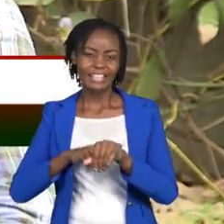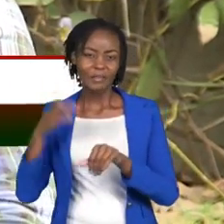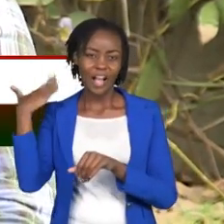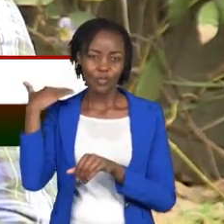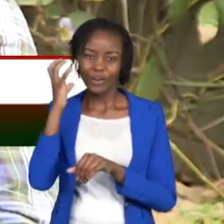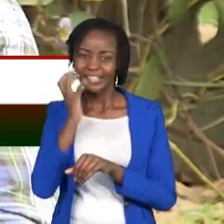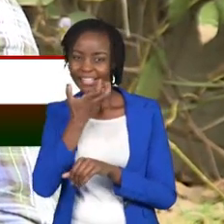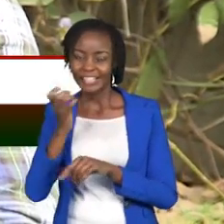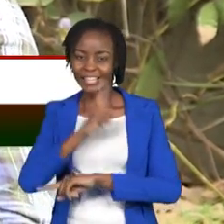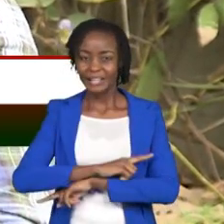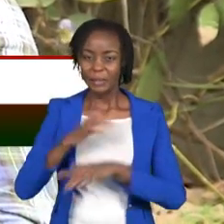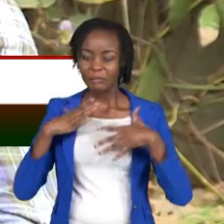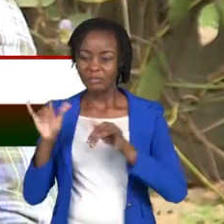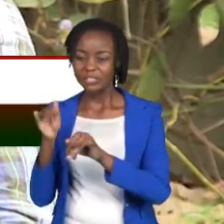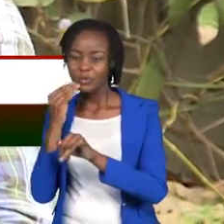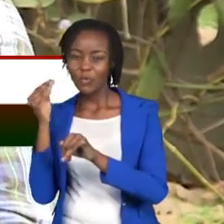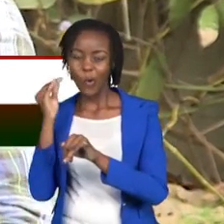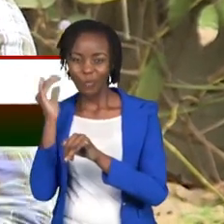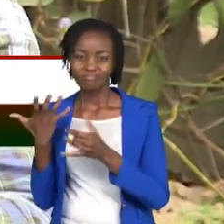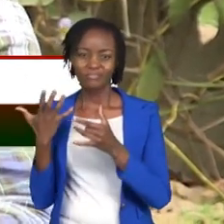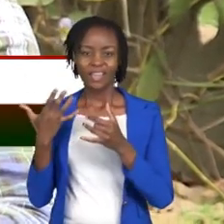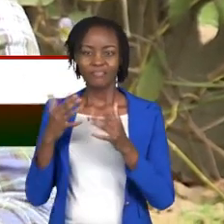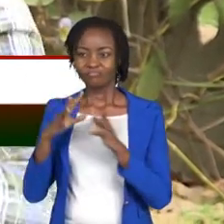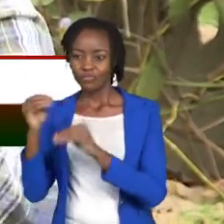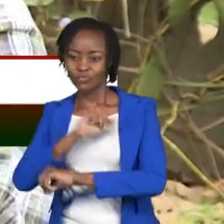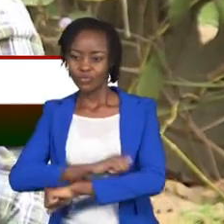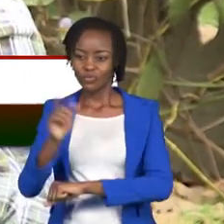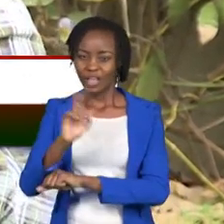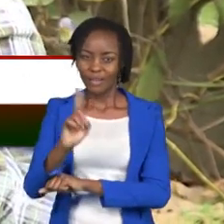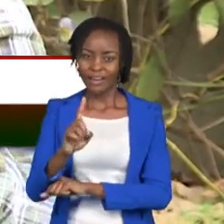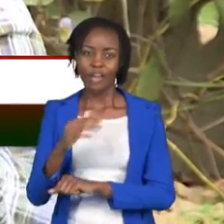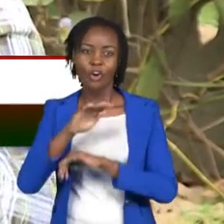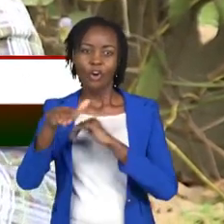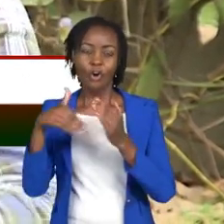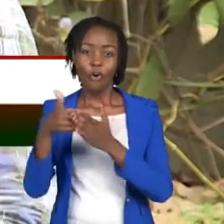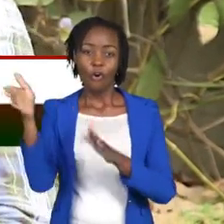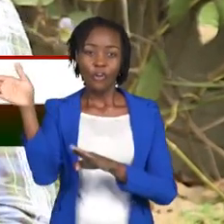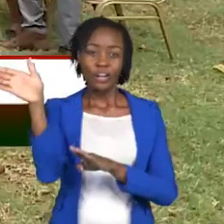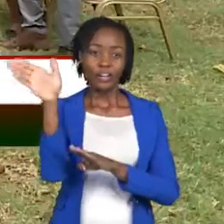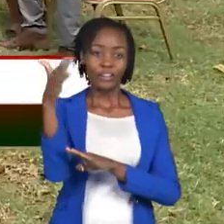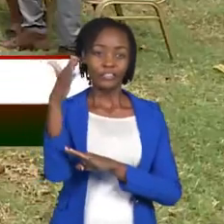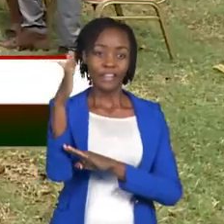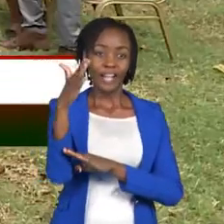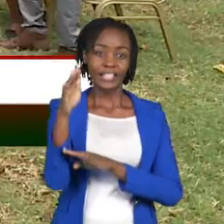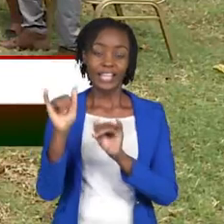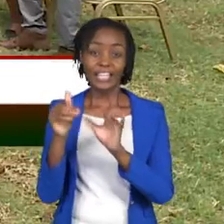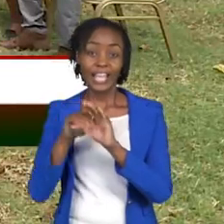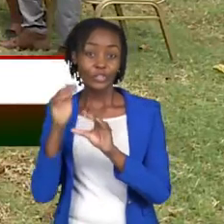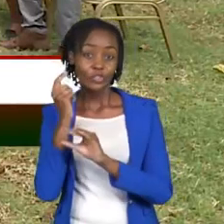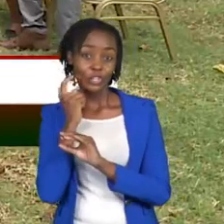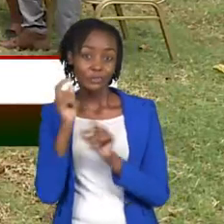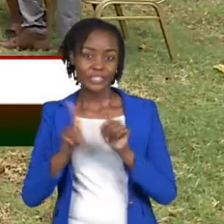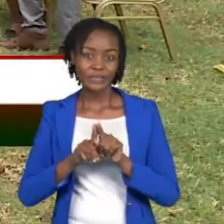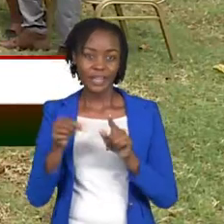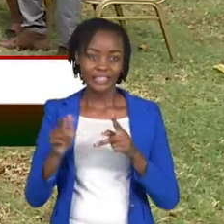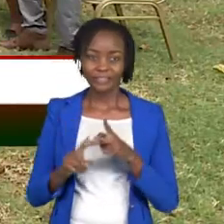resting. We're not going to school. That was pretty much it. There was little, and flags put on all shops. That was significant. Moving on to